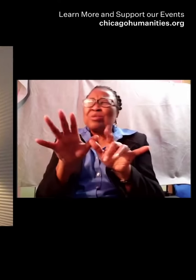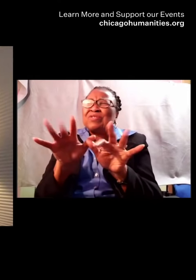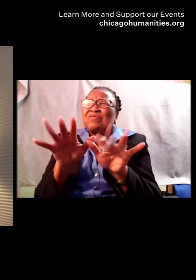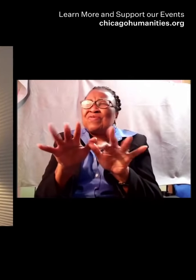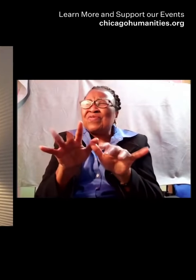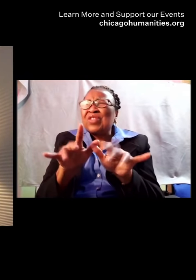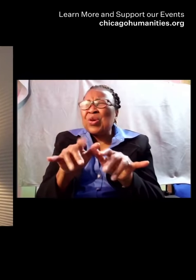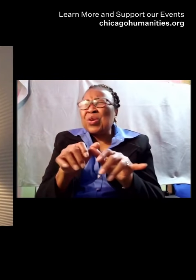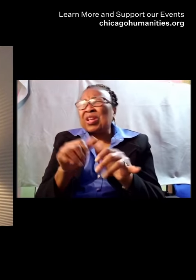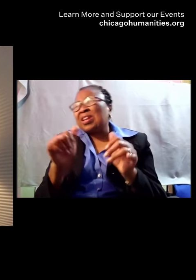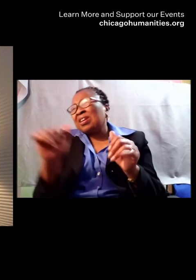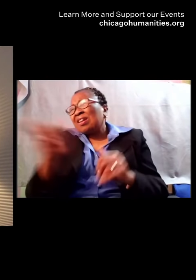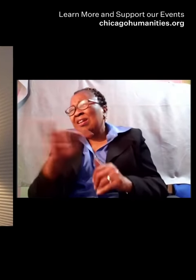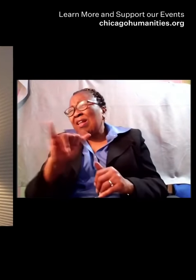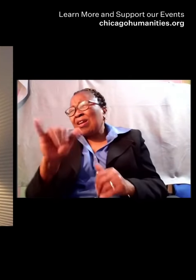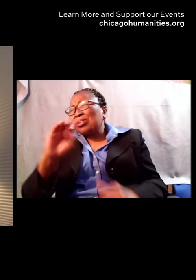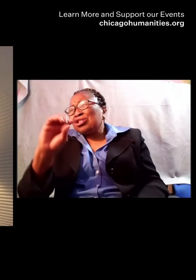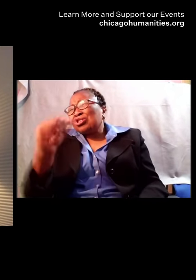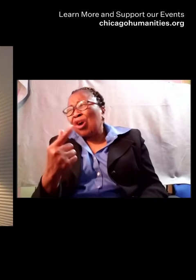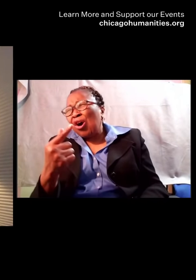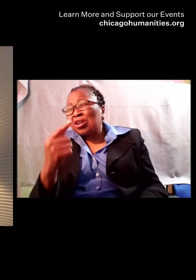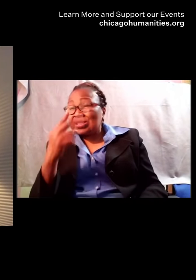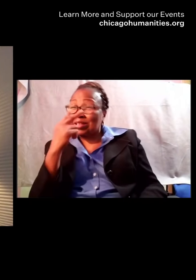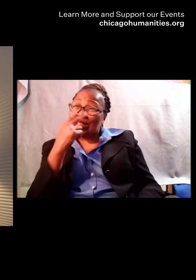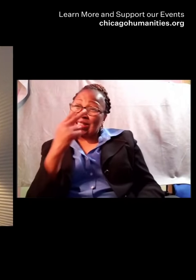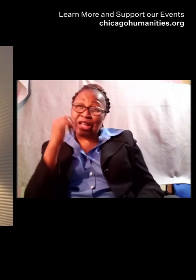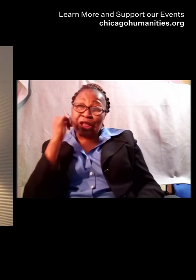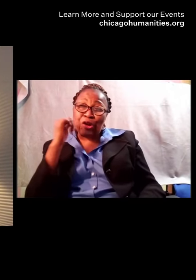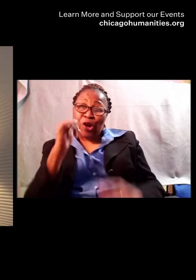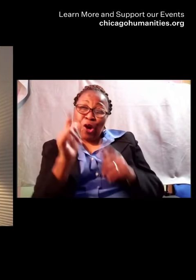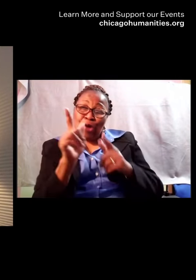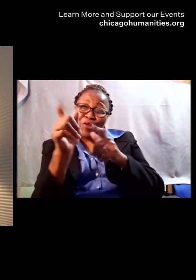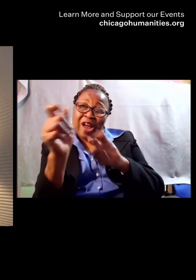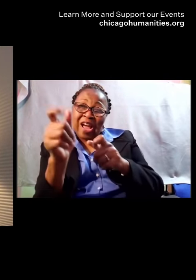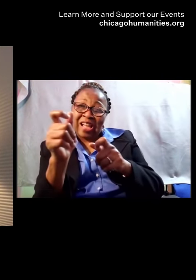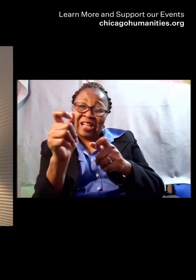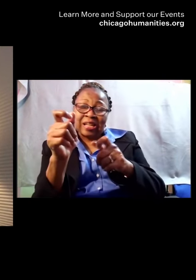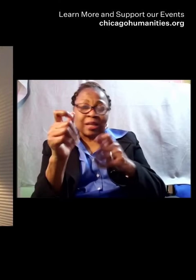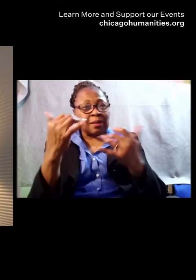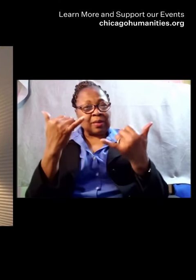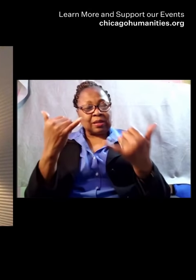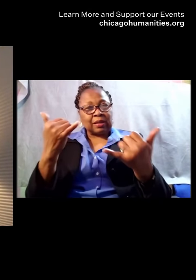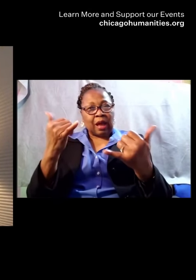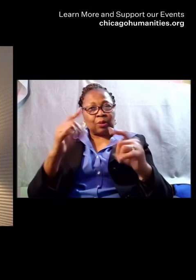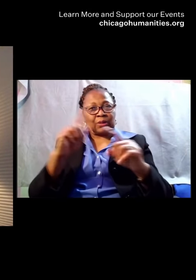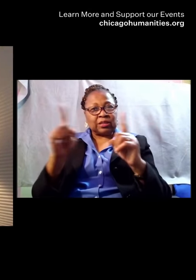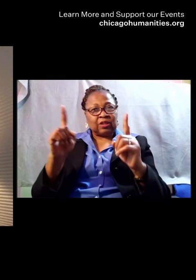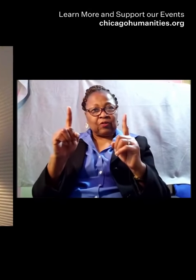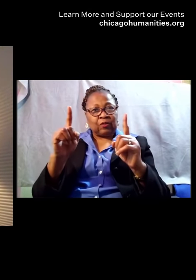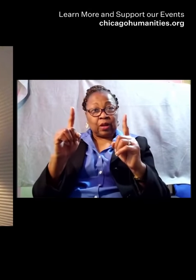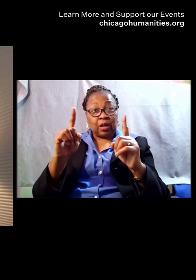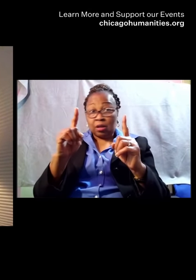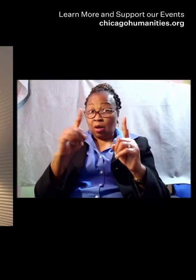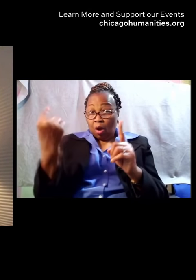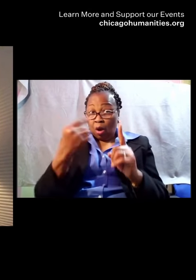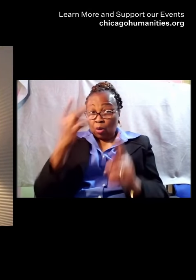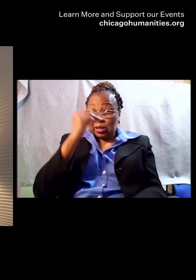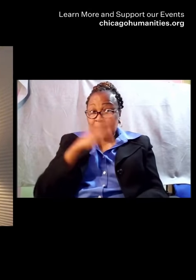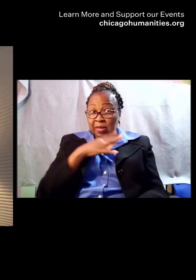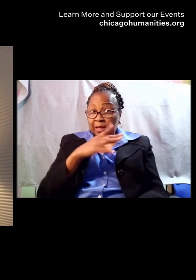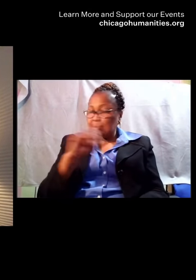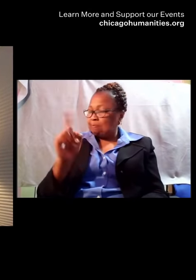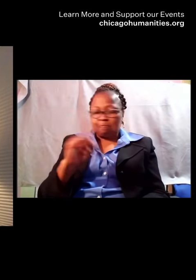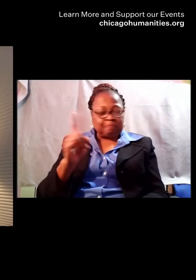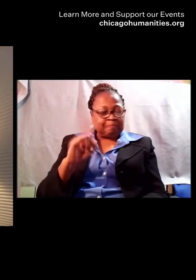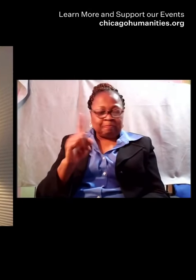fun. See Jane run. But now it's different. No longer gender specific. Now it's a